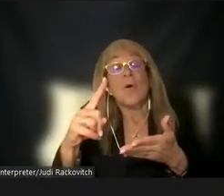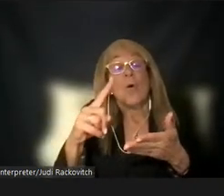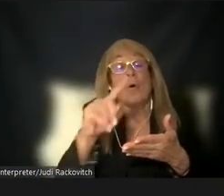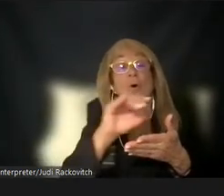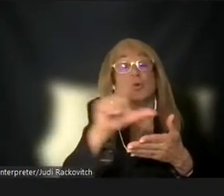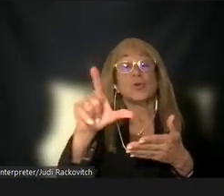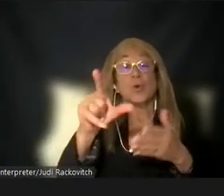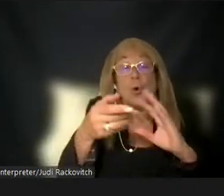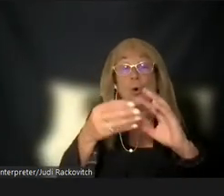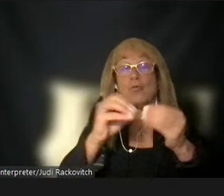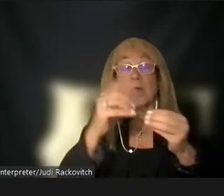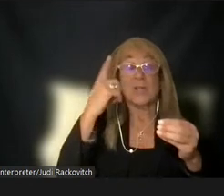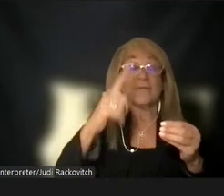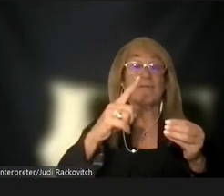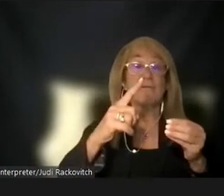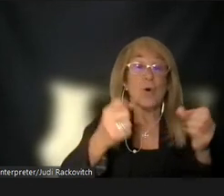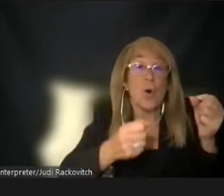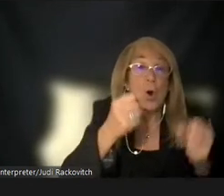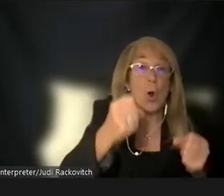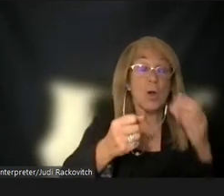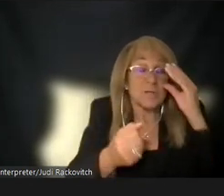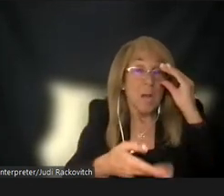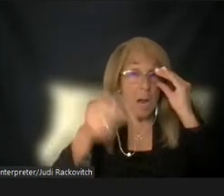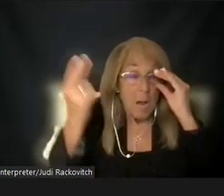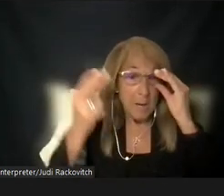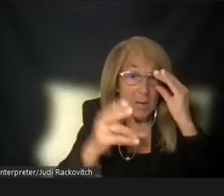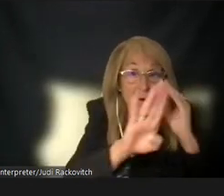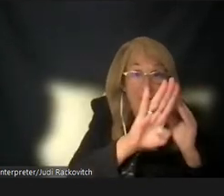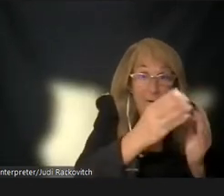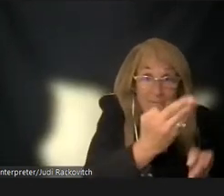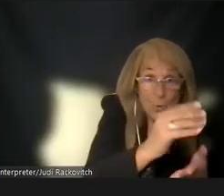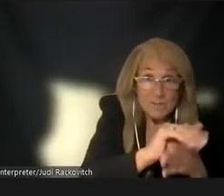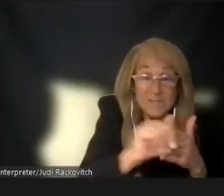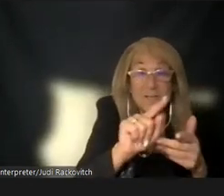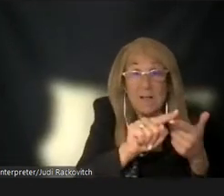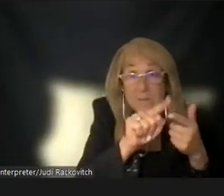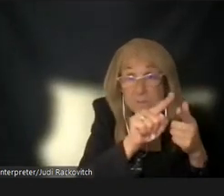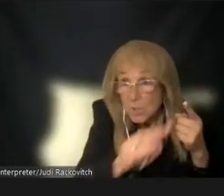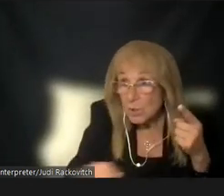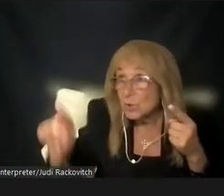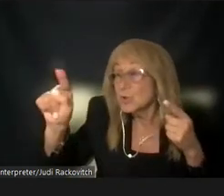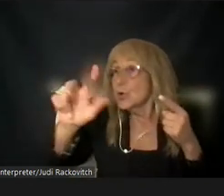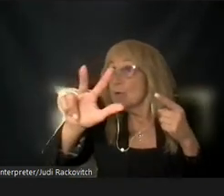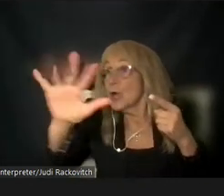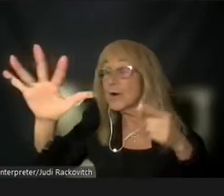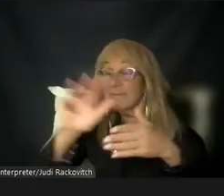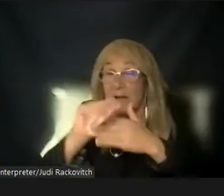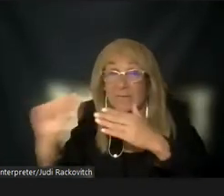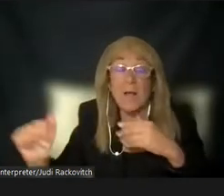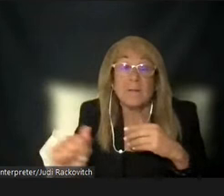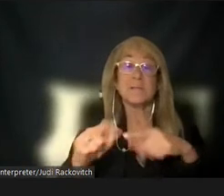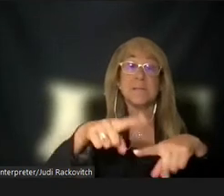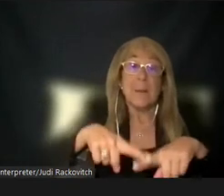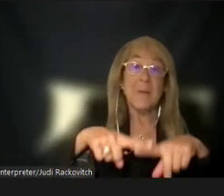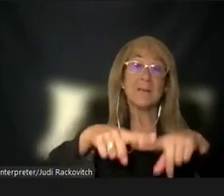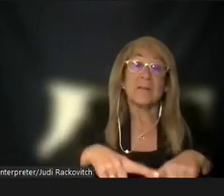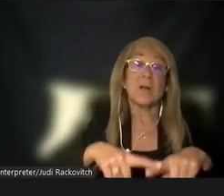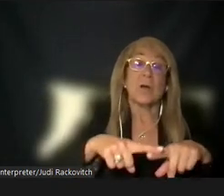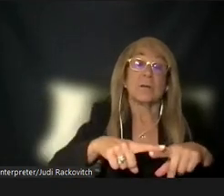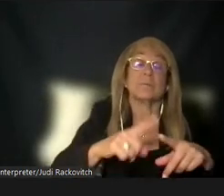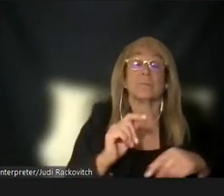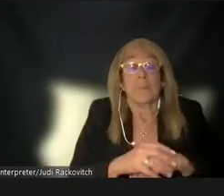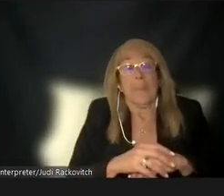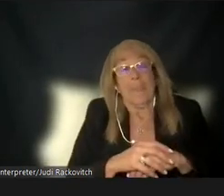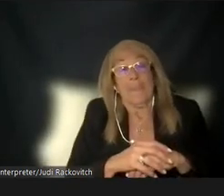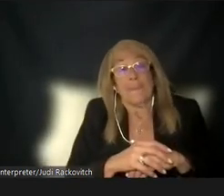automobiles using tolls by mail would be higher, roughly $14 to $35 for the peak period, again depending upon scenario.